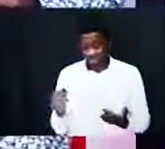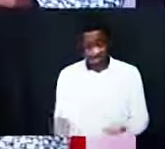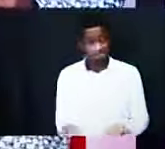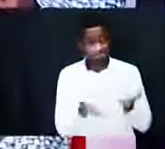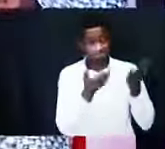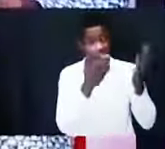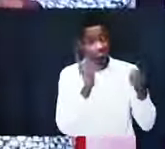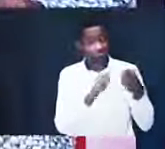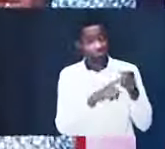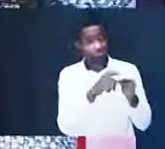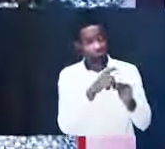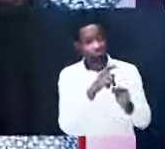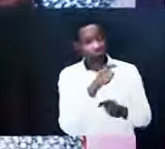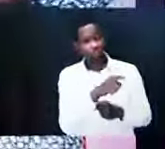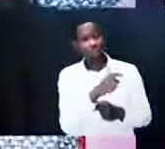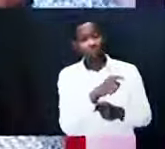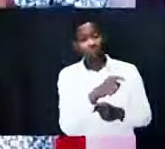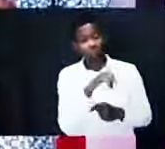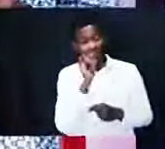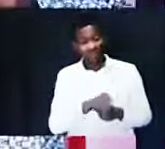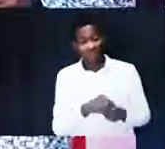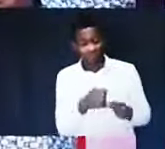It is this spirit's power